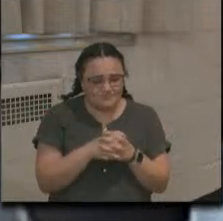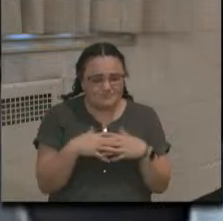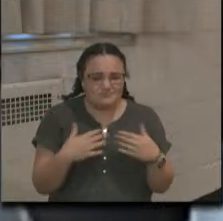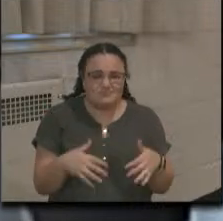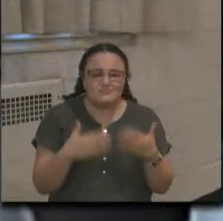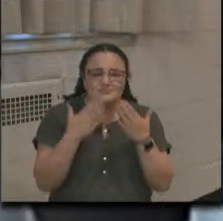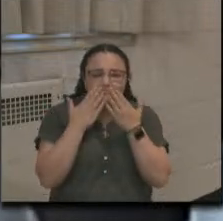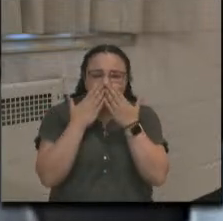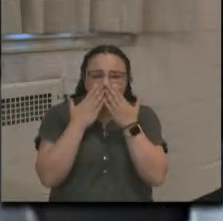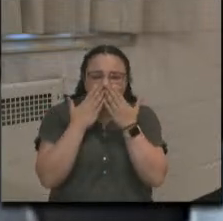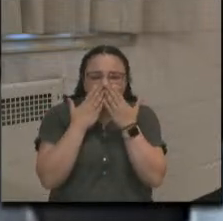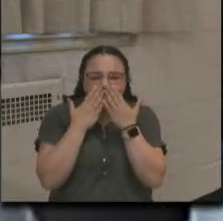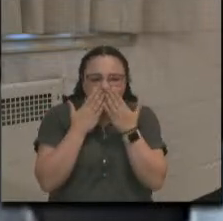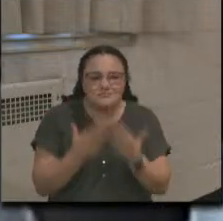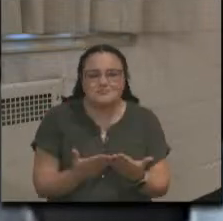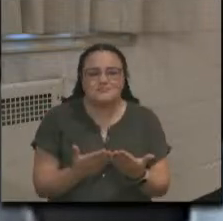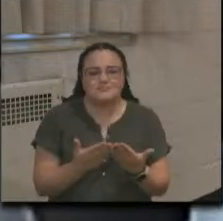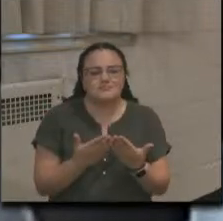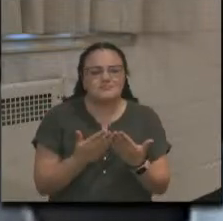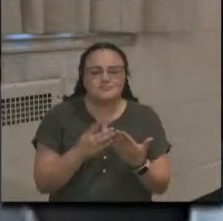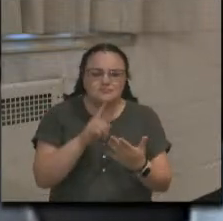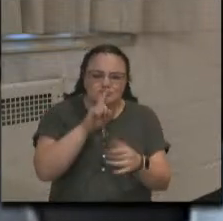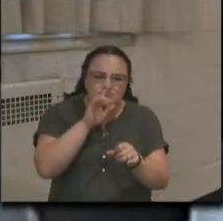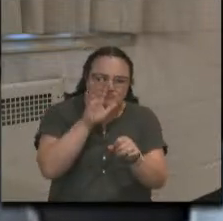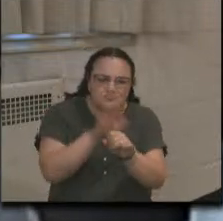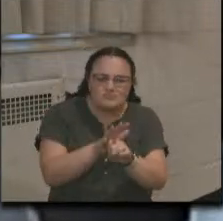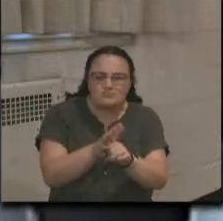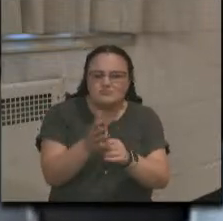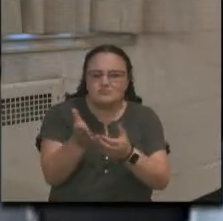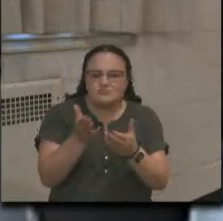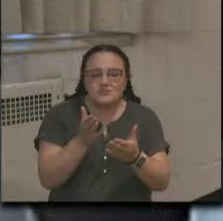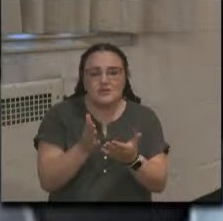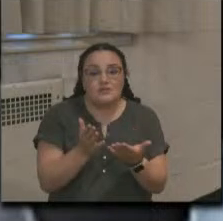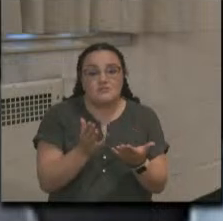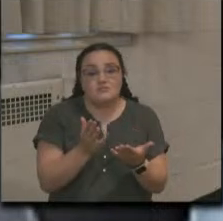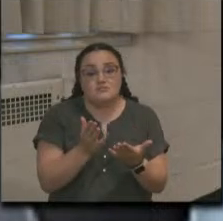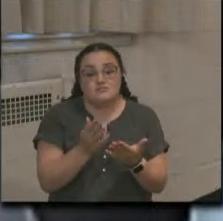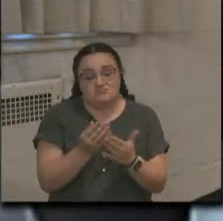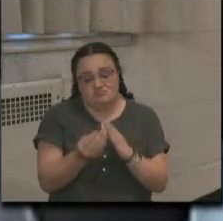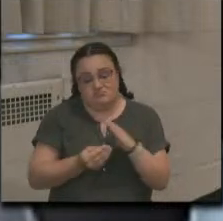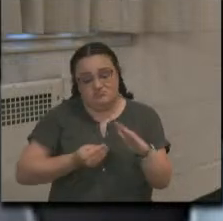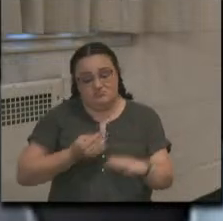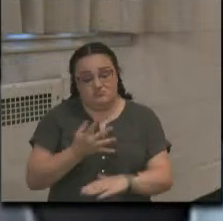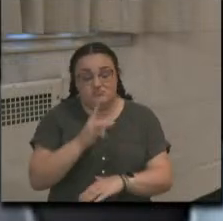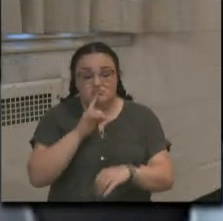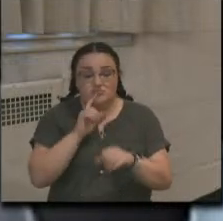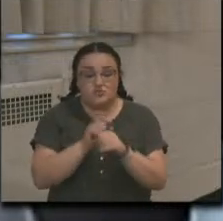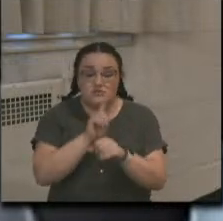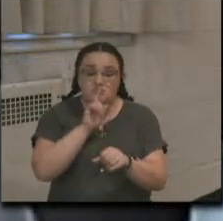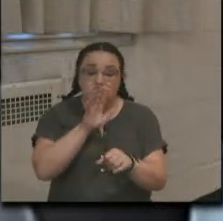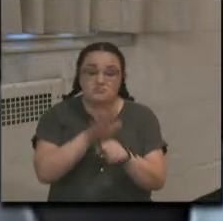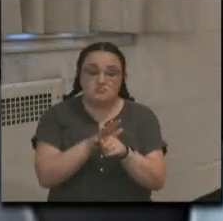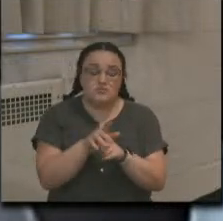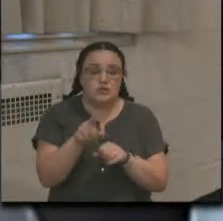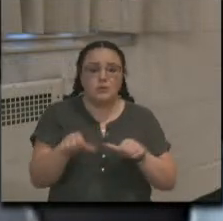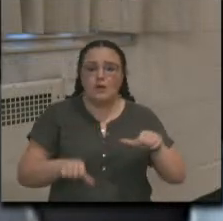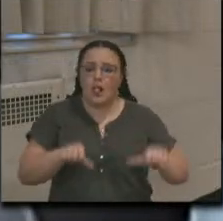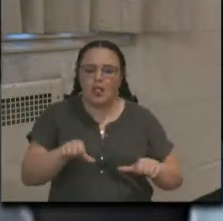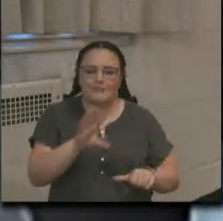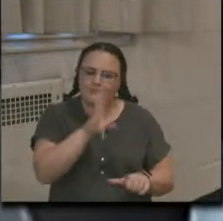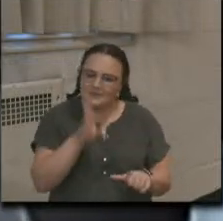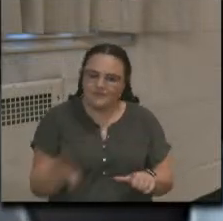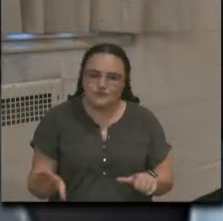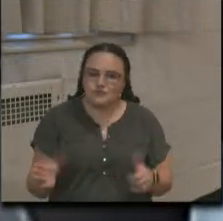for your dedication and service, and quite frankly, your unwavering commitment to our community.